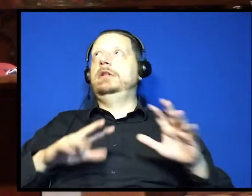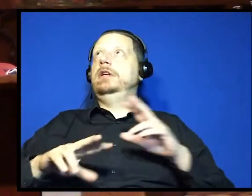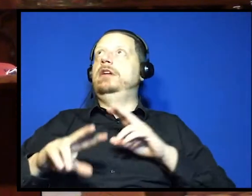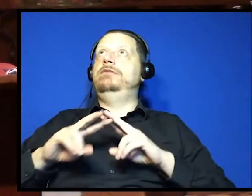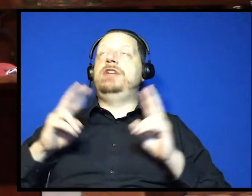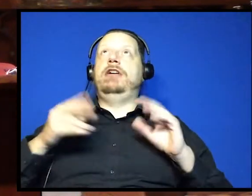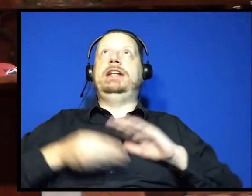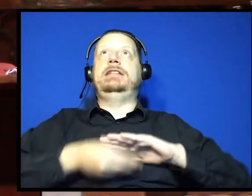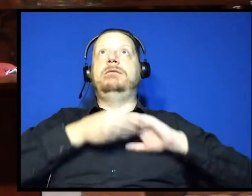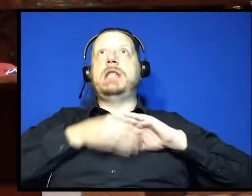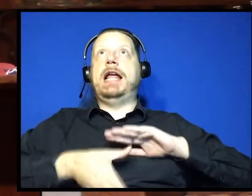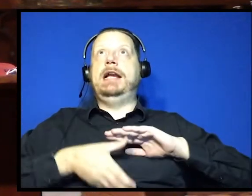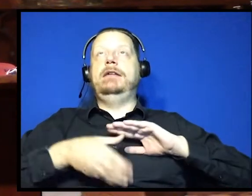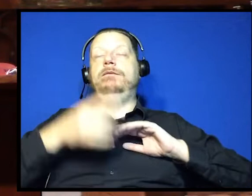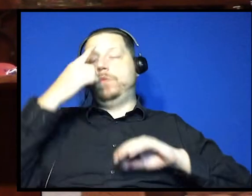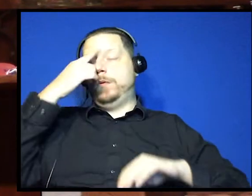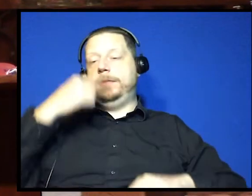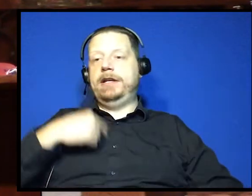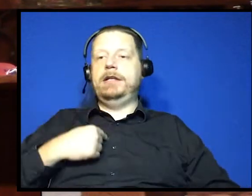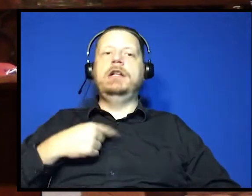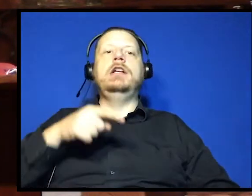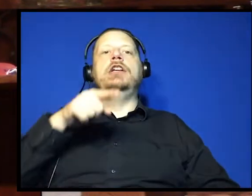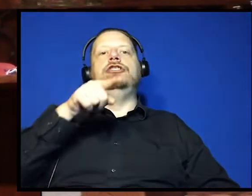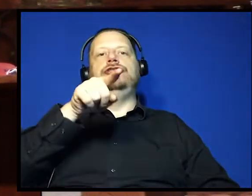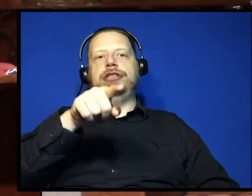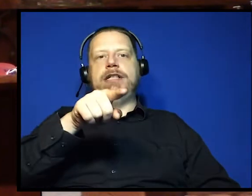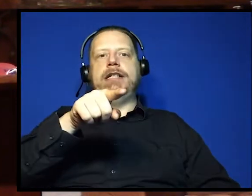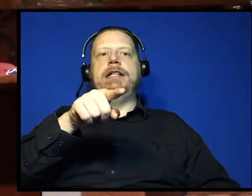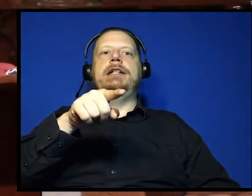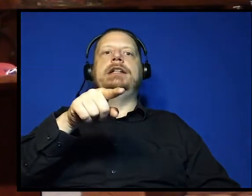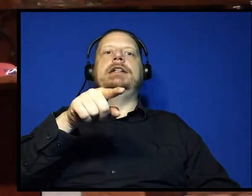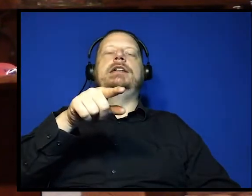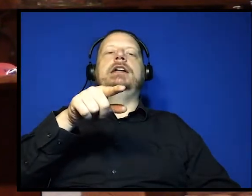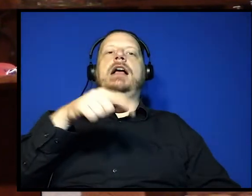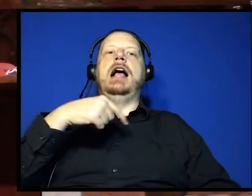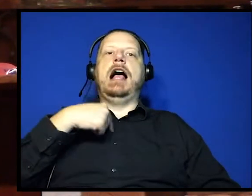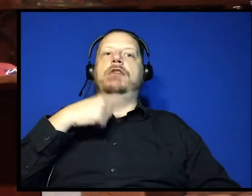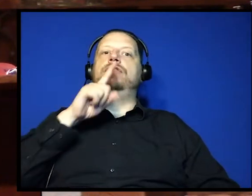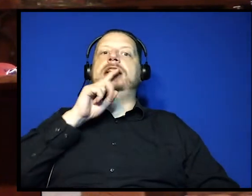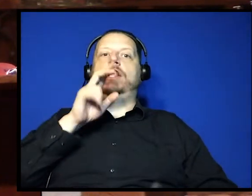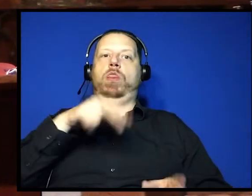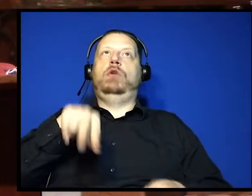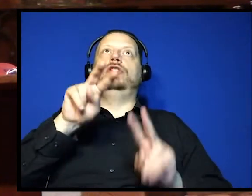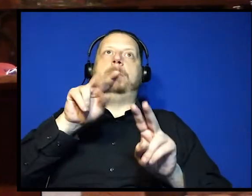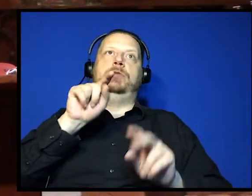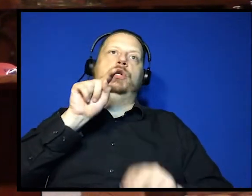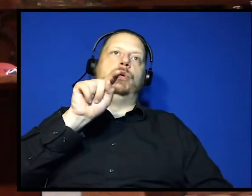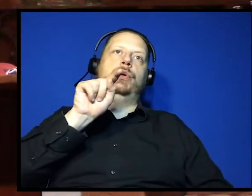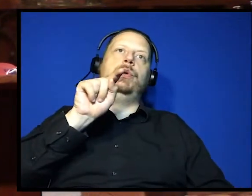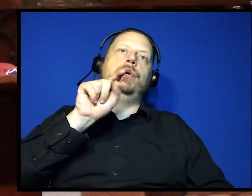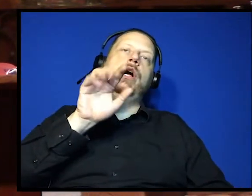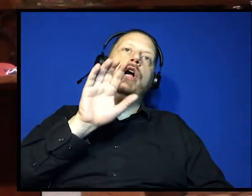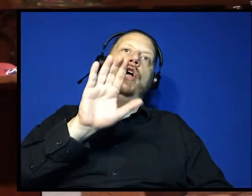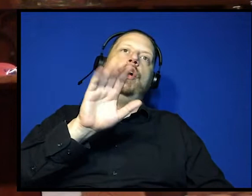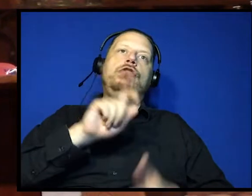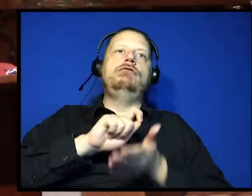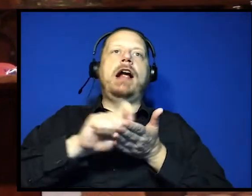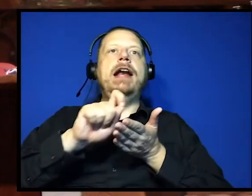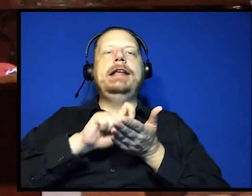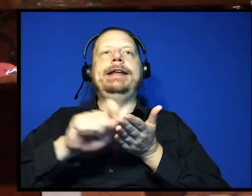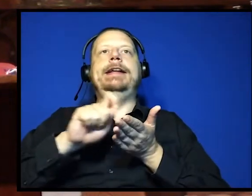very deflating for me. She was someone that I idolized, her